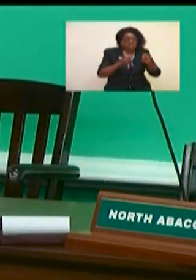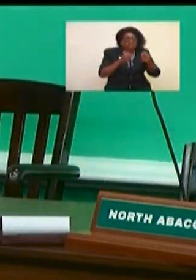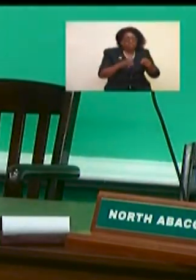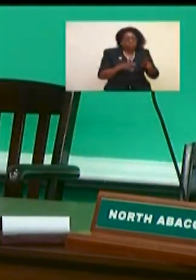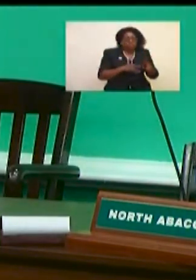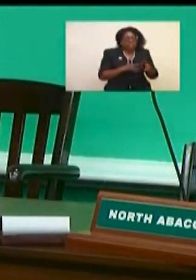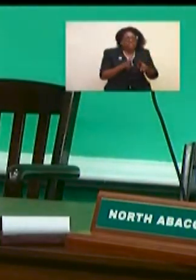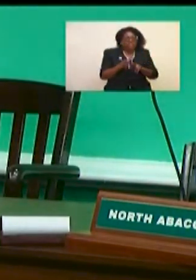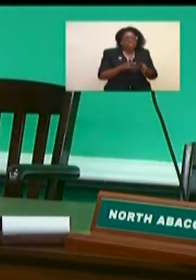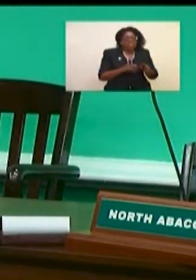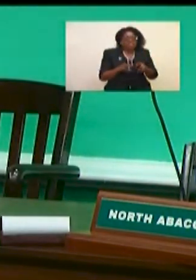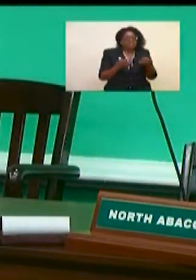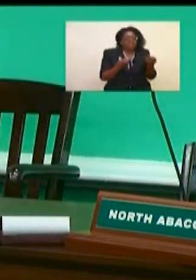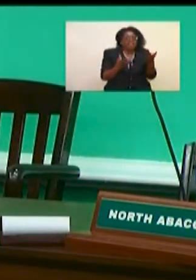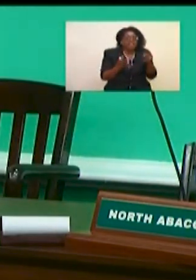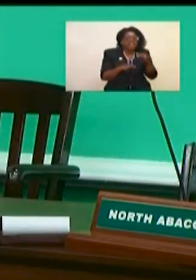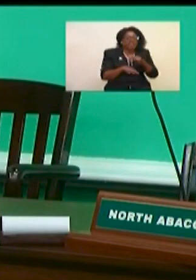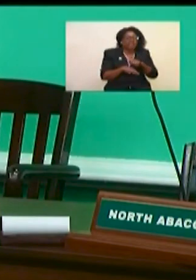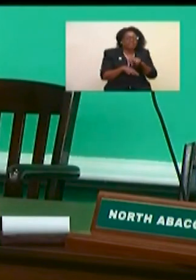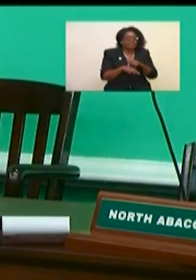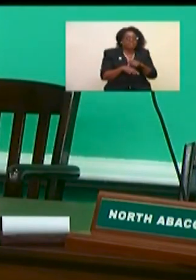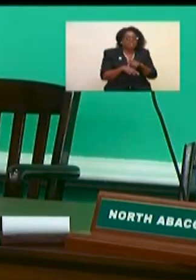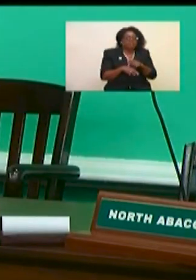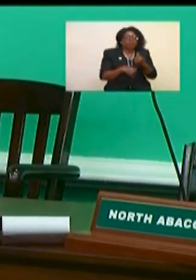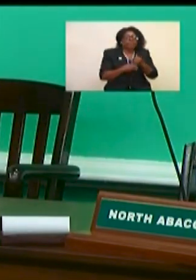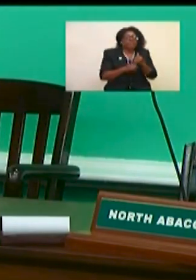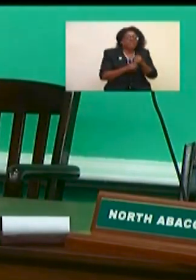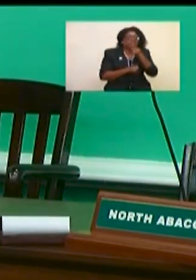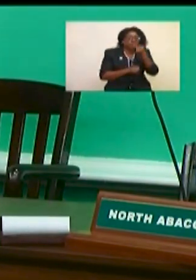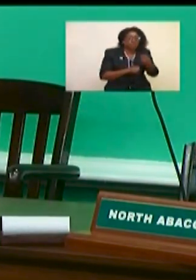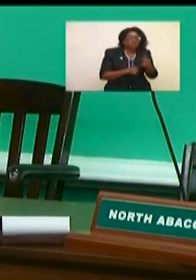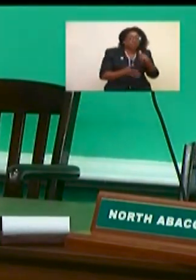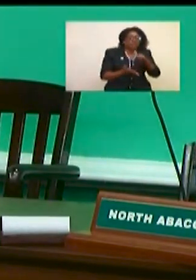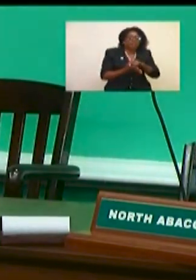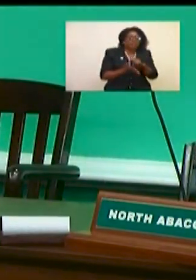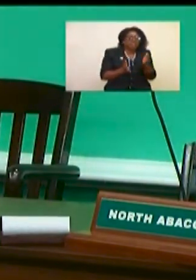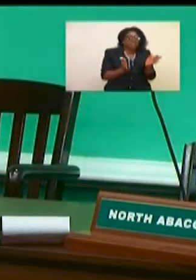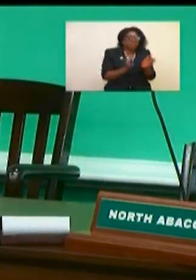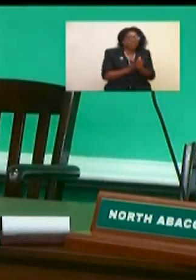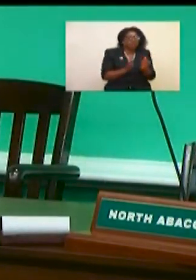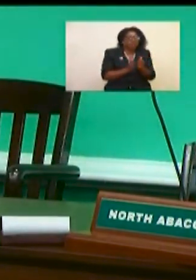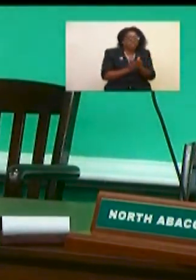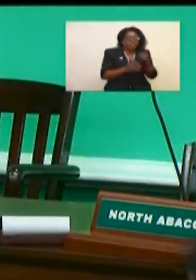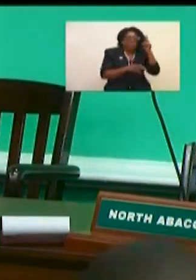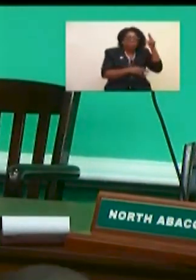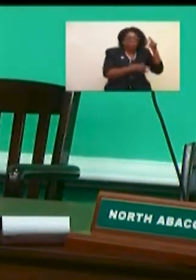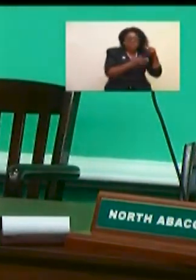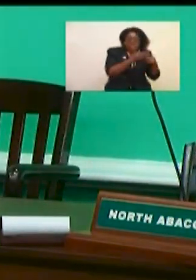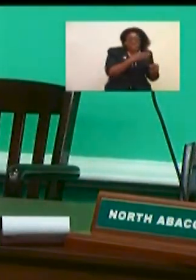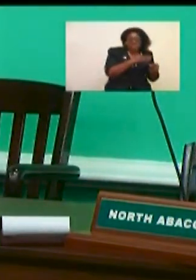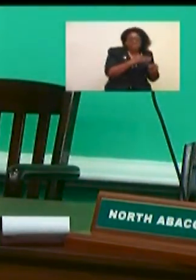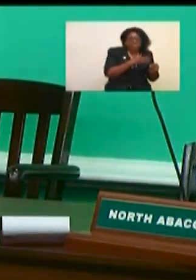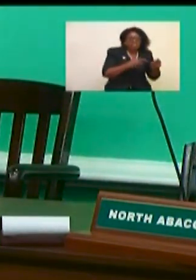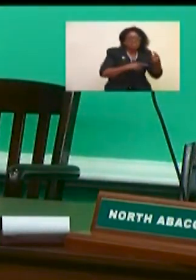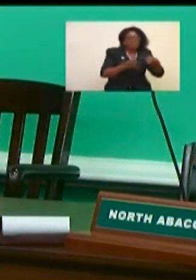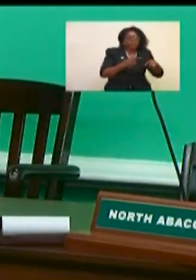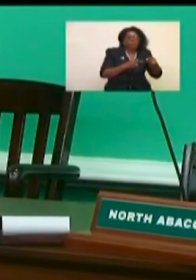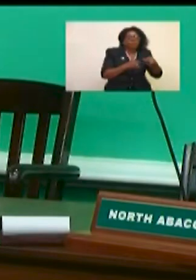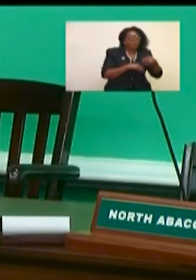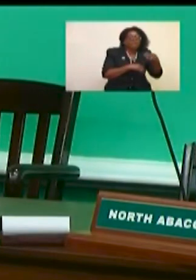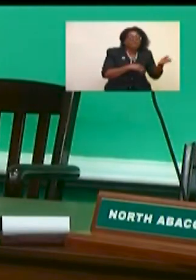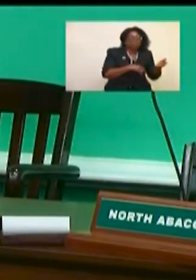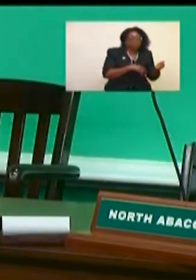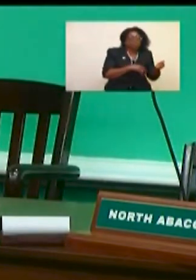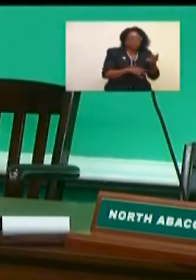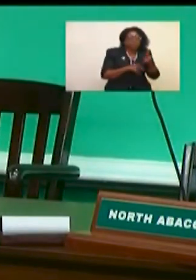regulations multiple times with a view of ensuring that small boutique hotels that were going out with